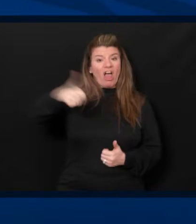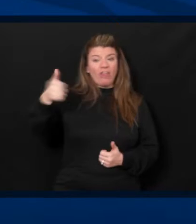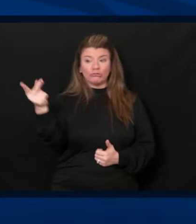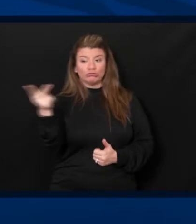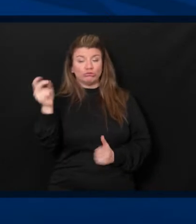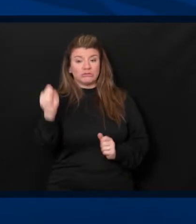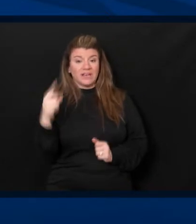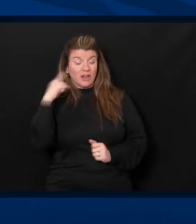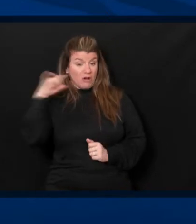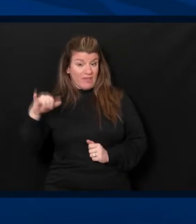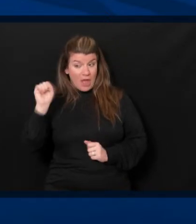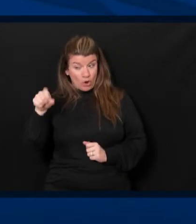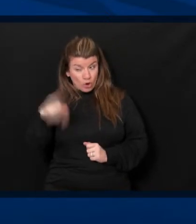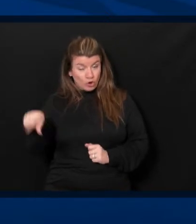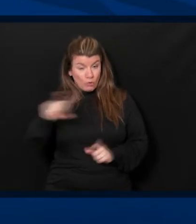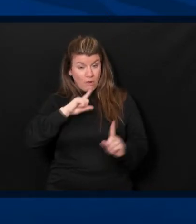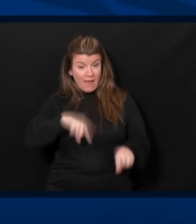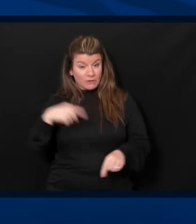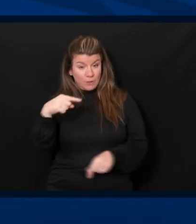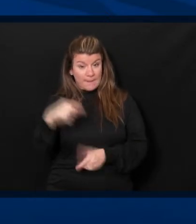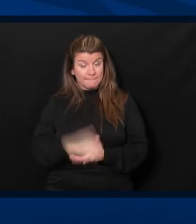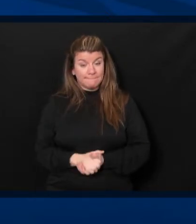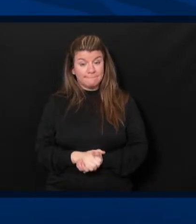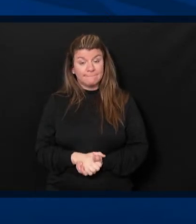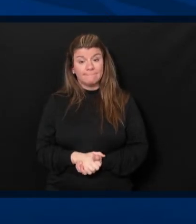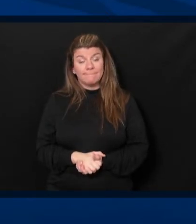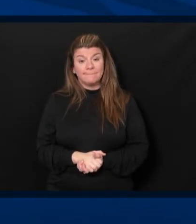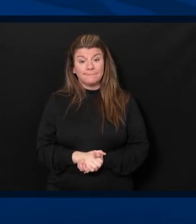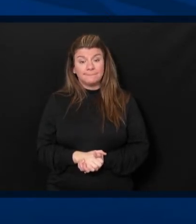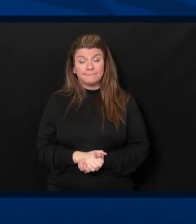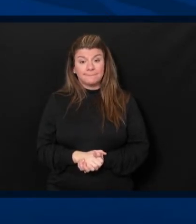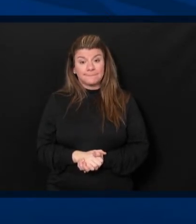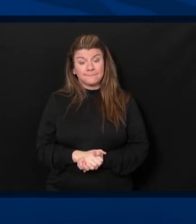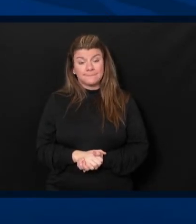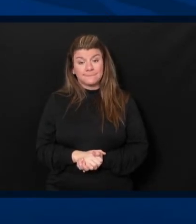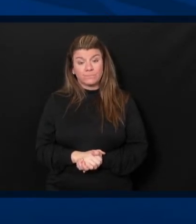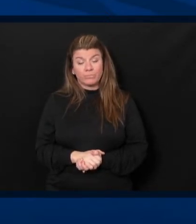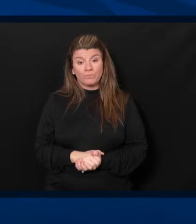But if y'all could answer Charles, that'd be really good.